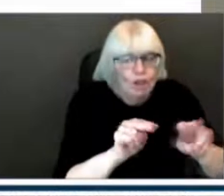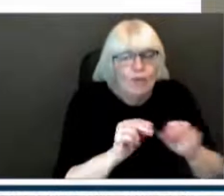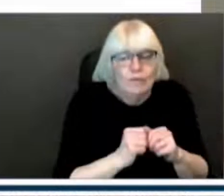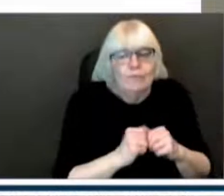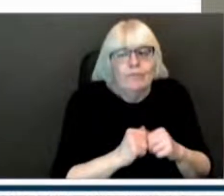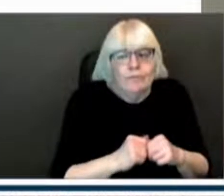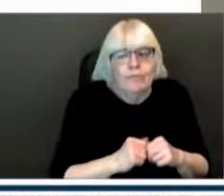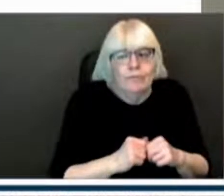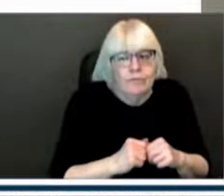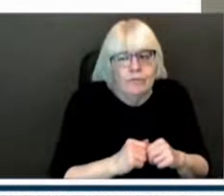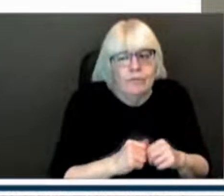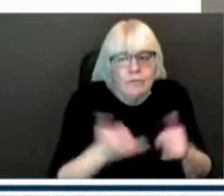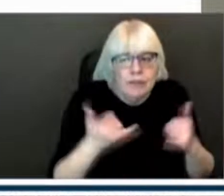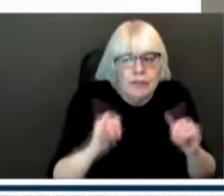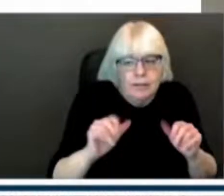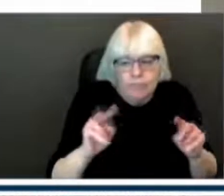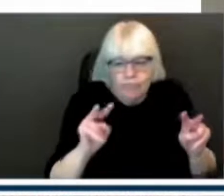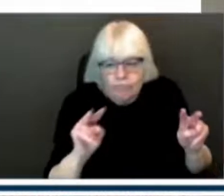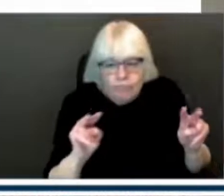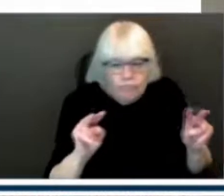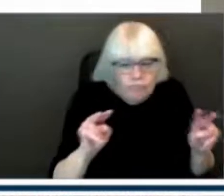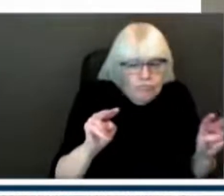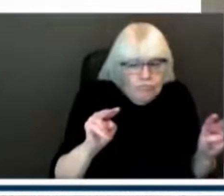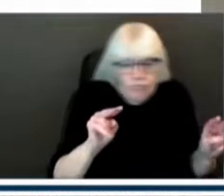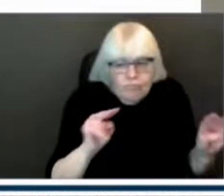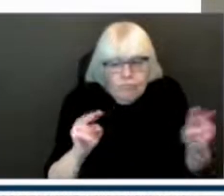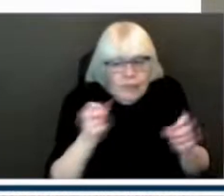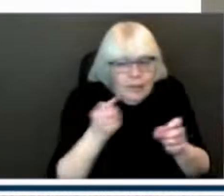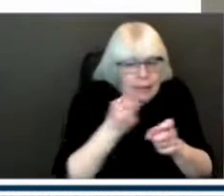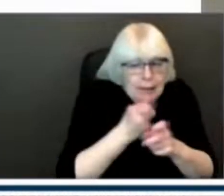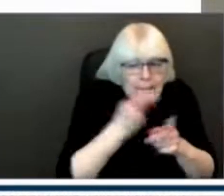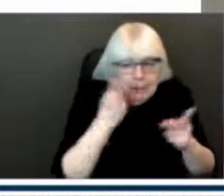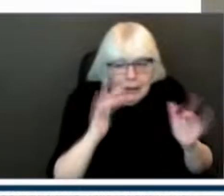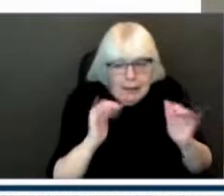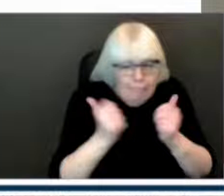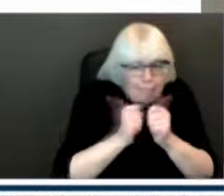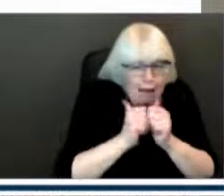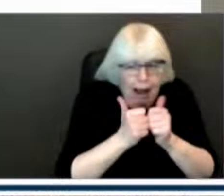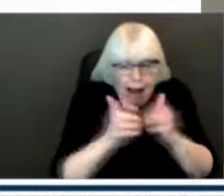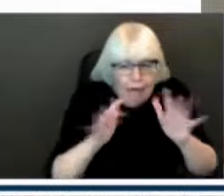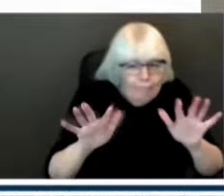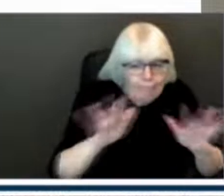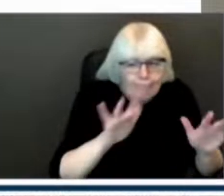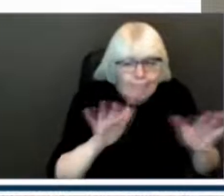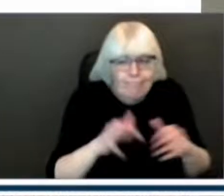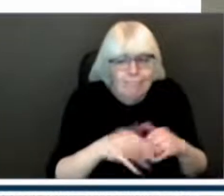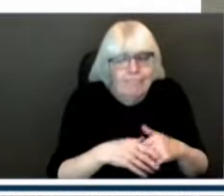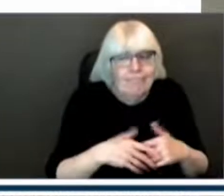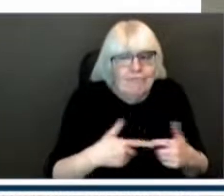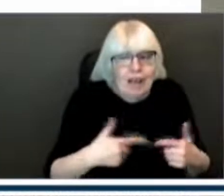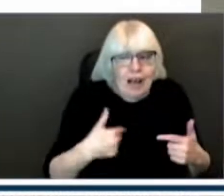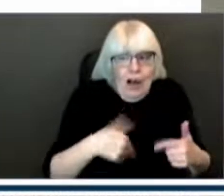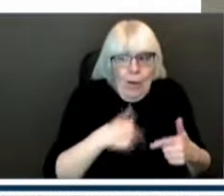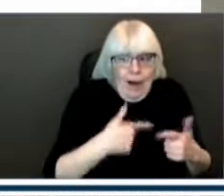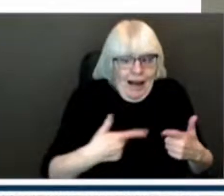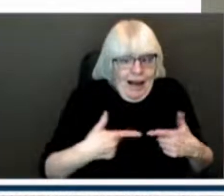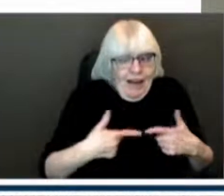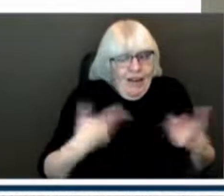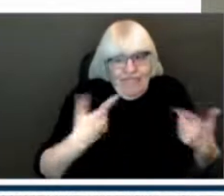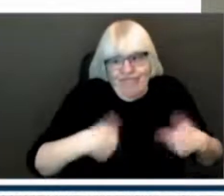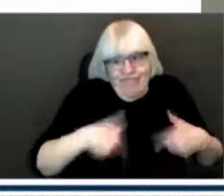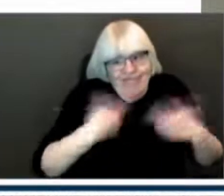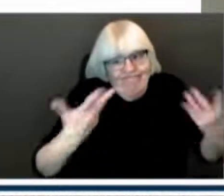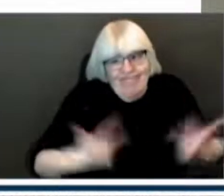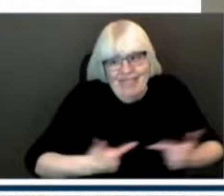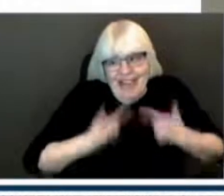about how we evolve those into this living with COVID, along with lifting restrictions. And so we'll have more